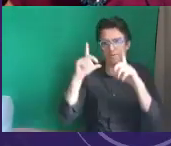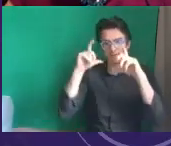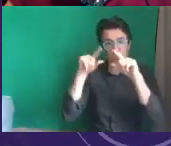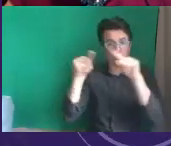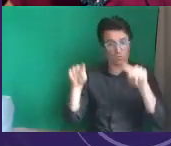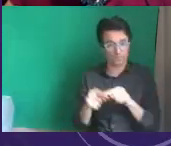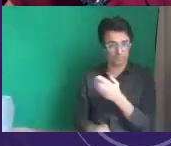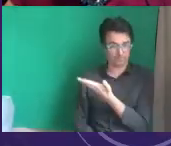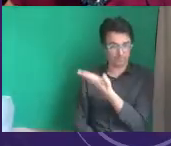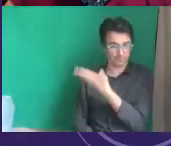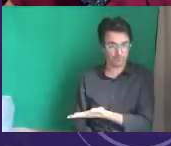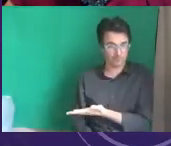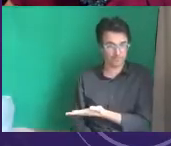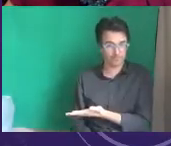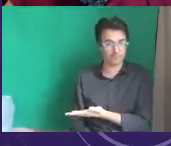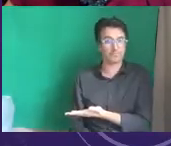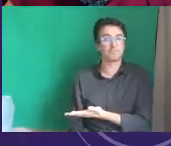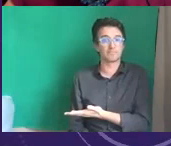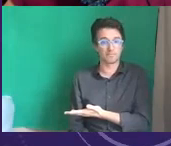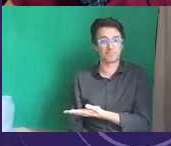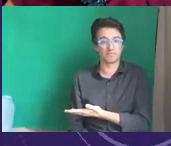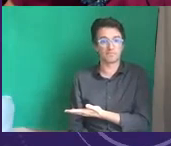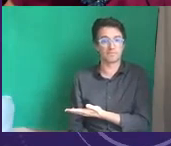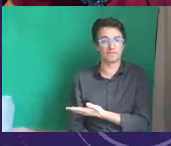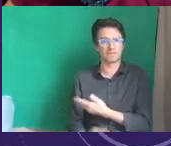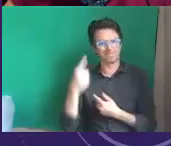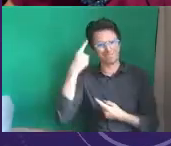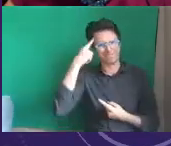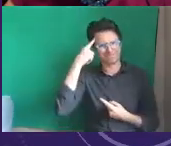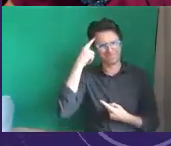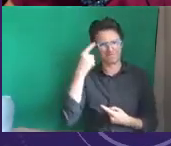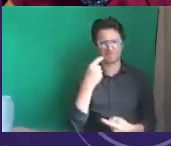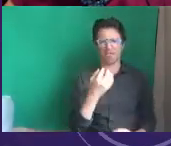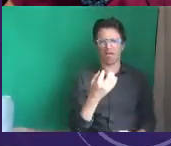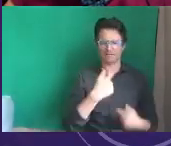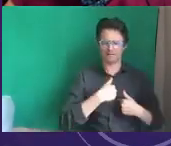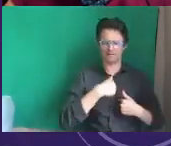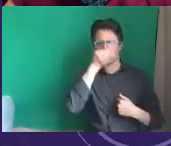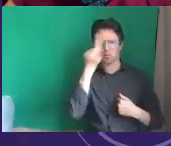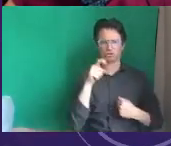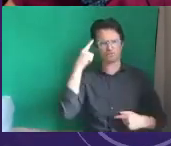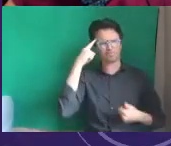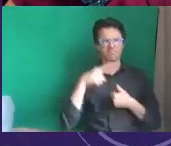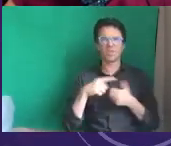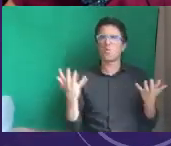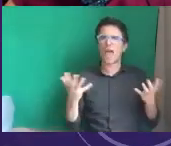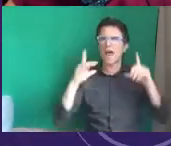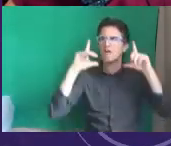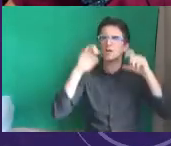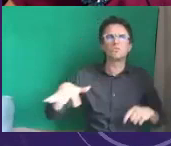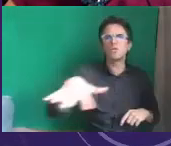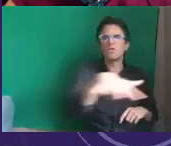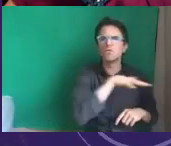important that you ask the question, where is the photo being taken? Who is in the